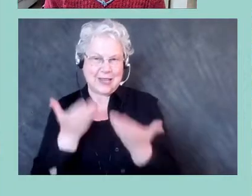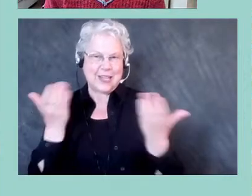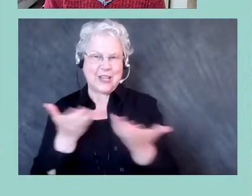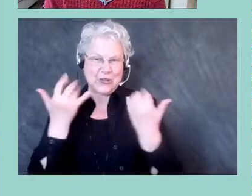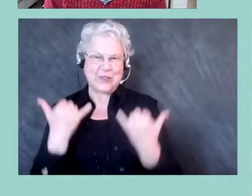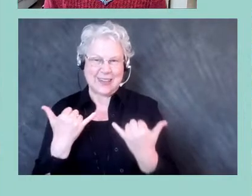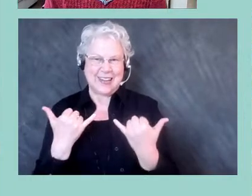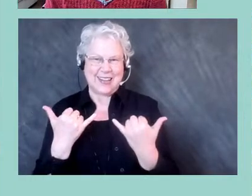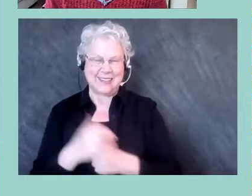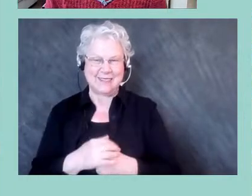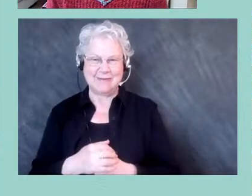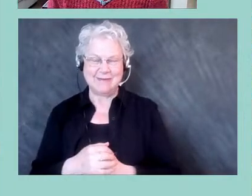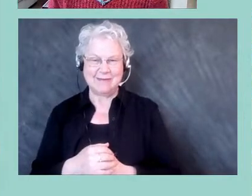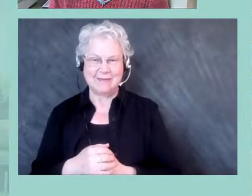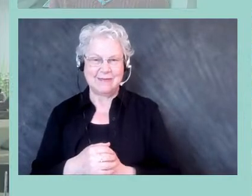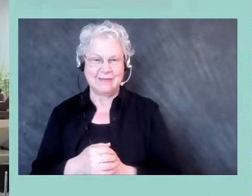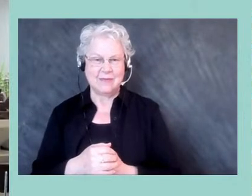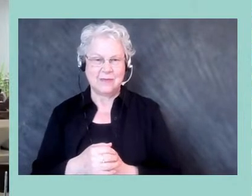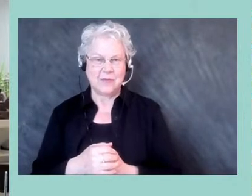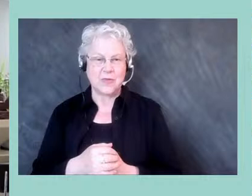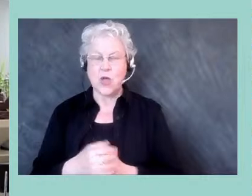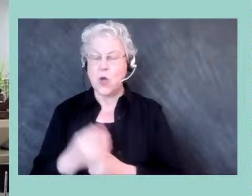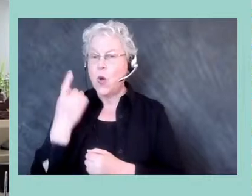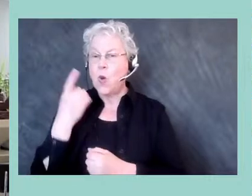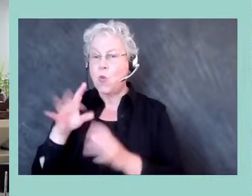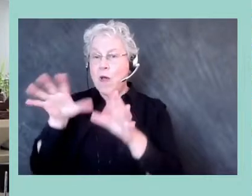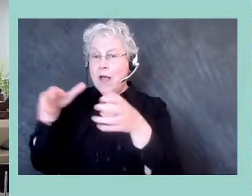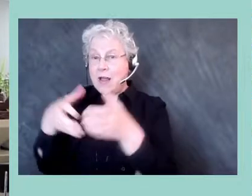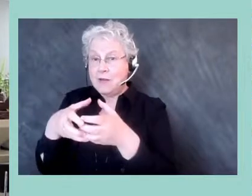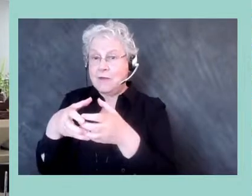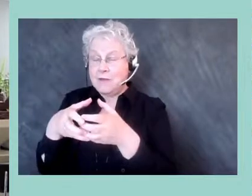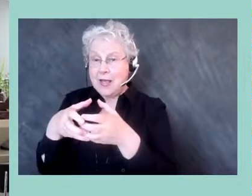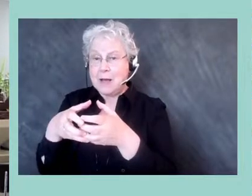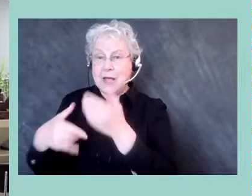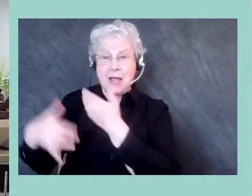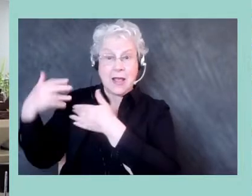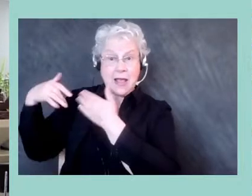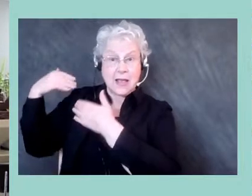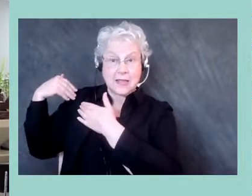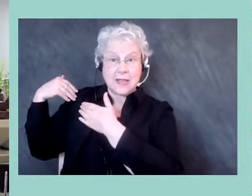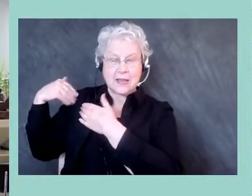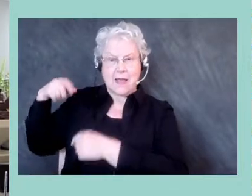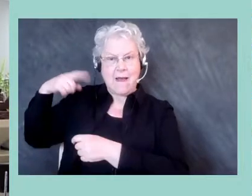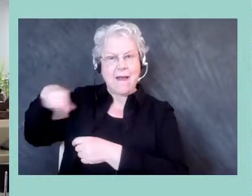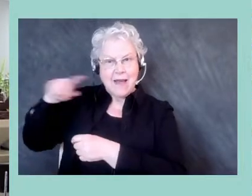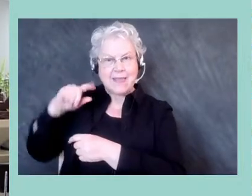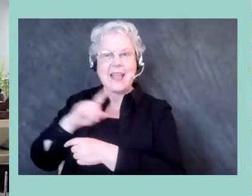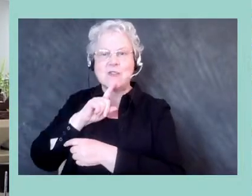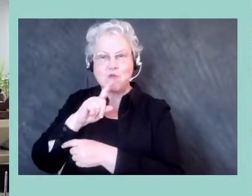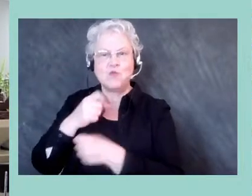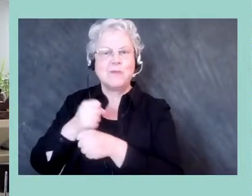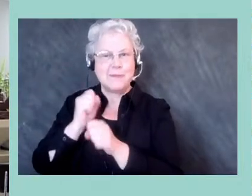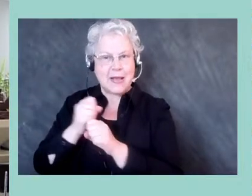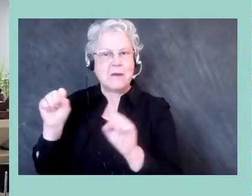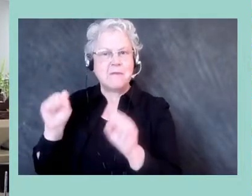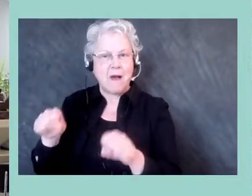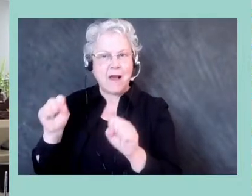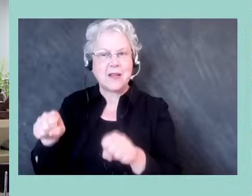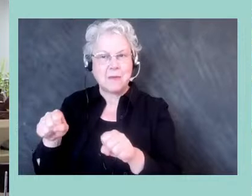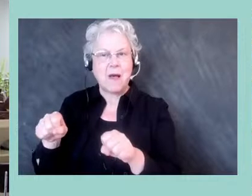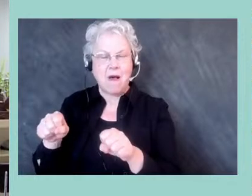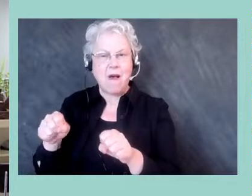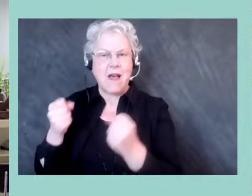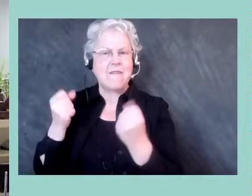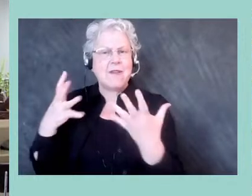such family of ancestors who quite literally made it possible for many young people to be here